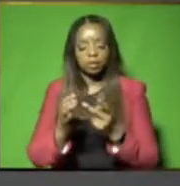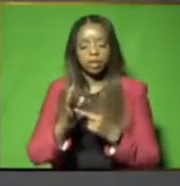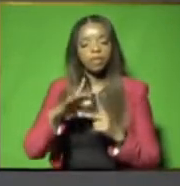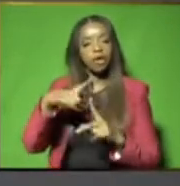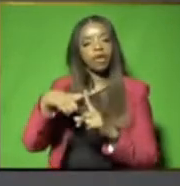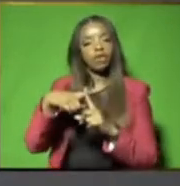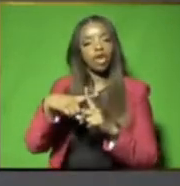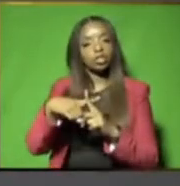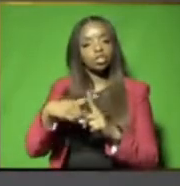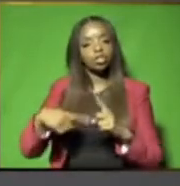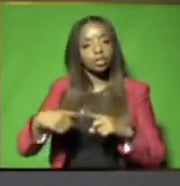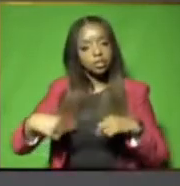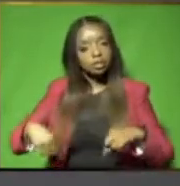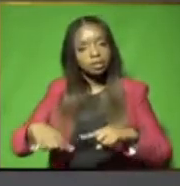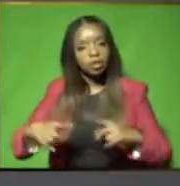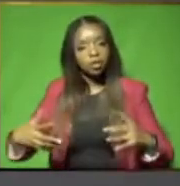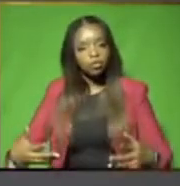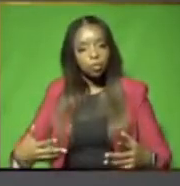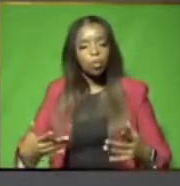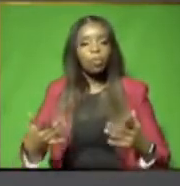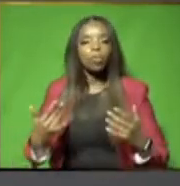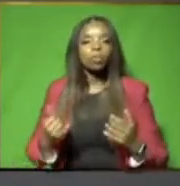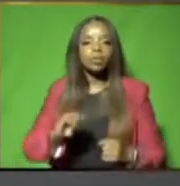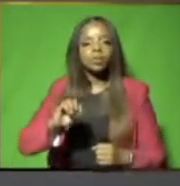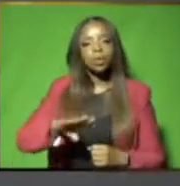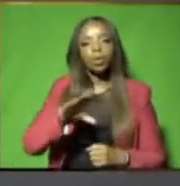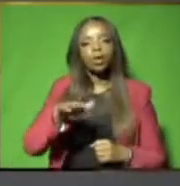and comparative advantages to rise the tide of South Africans. I thank you.